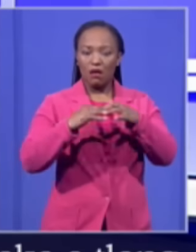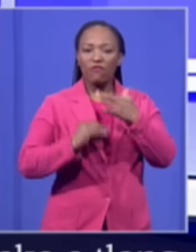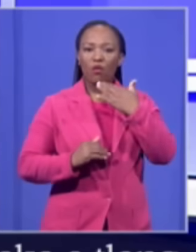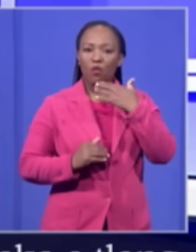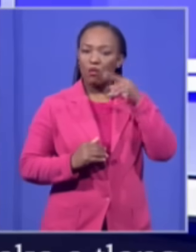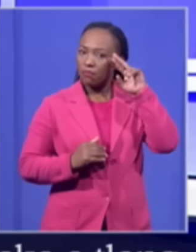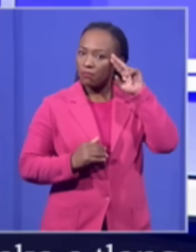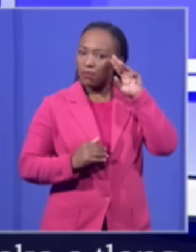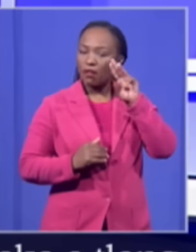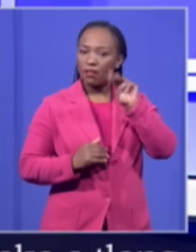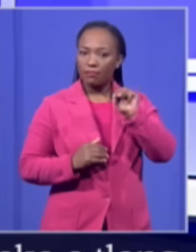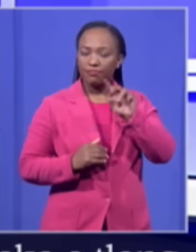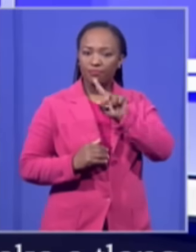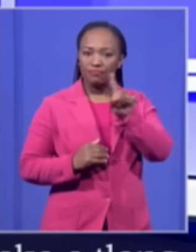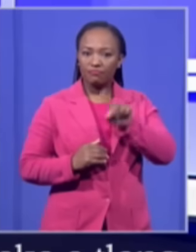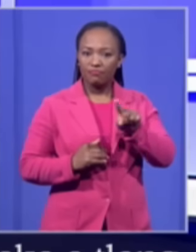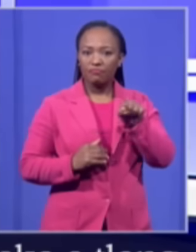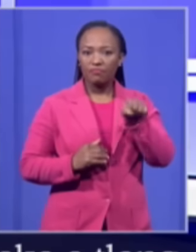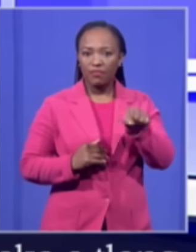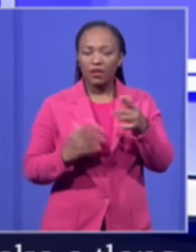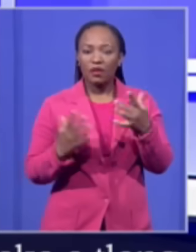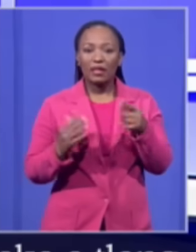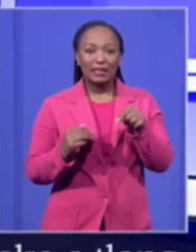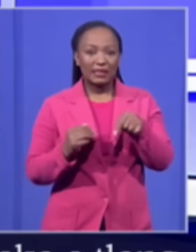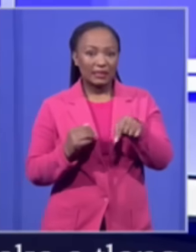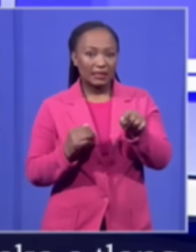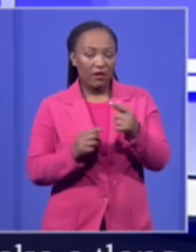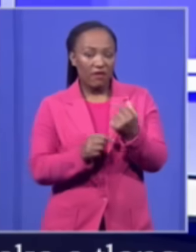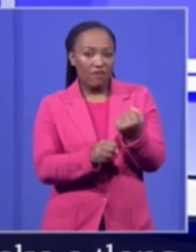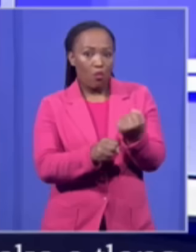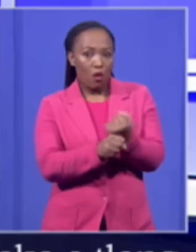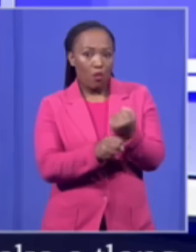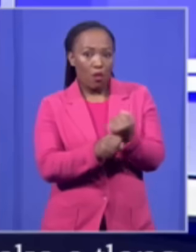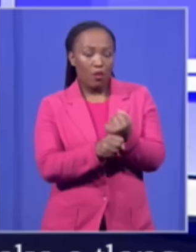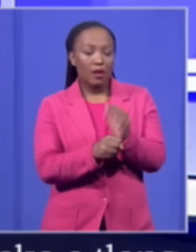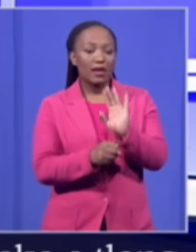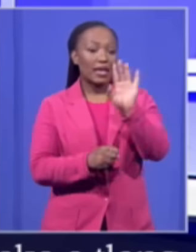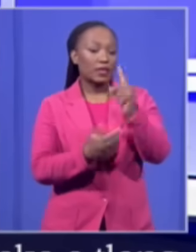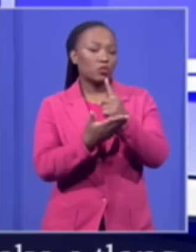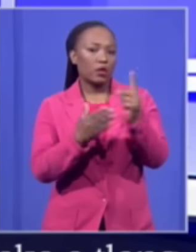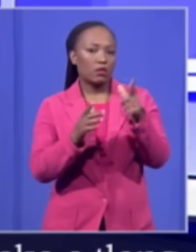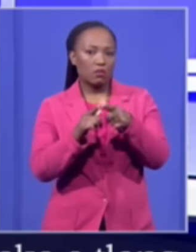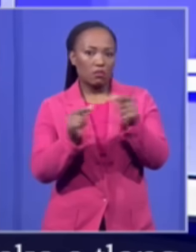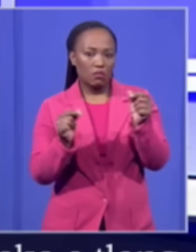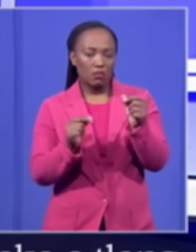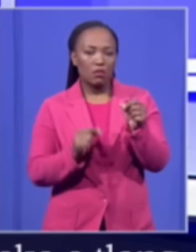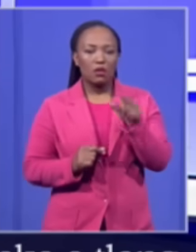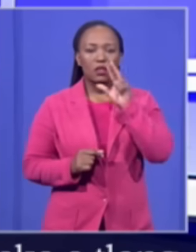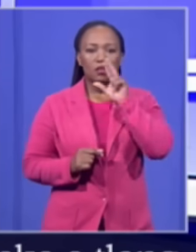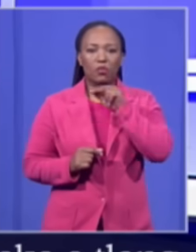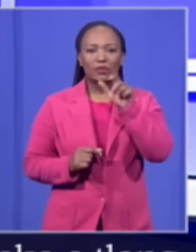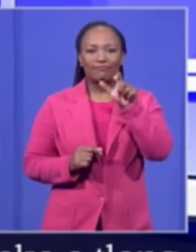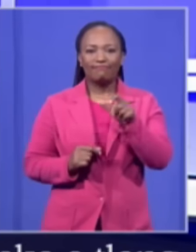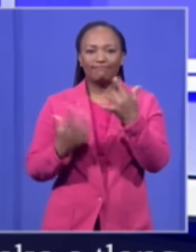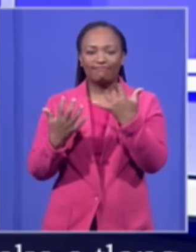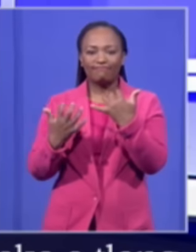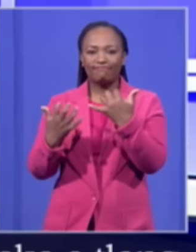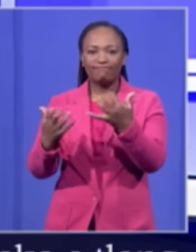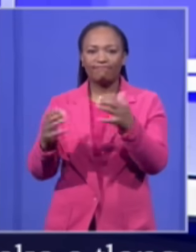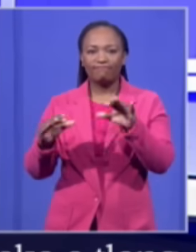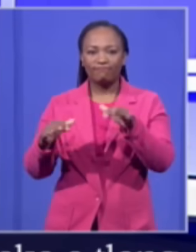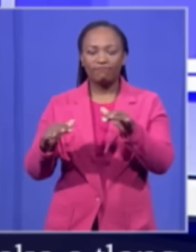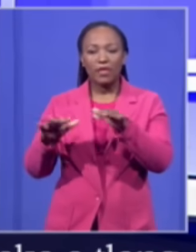e solofetswe go konosetsa dintlhakaelo le lenaane la tiro ya yone beke e tlang. Babueledi ba palamente ba ne ba eme ditokololo tsa